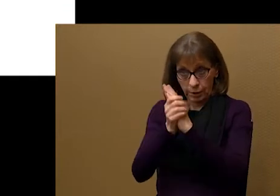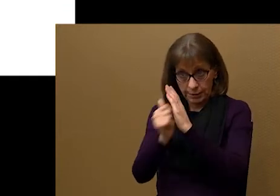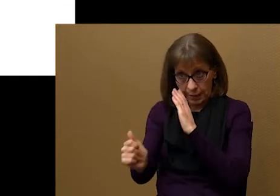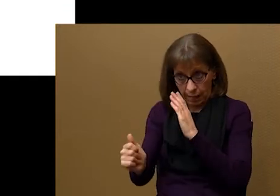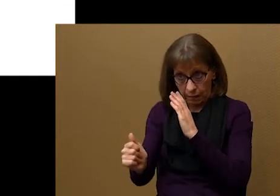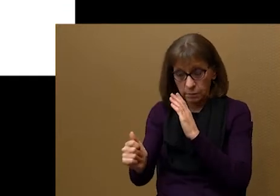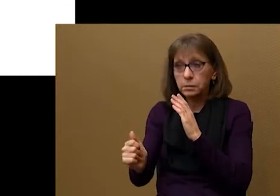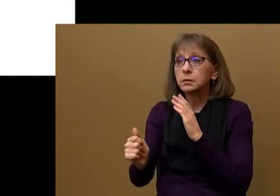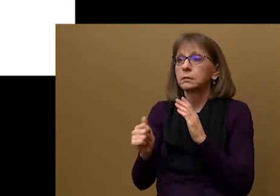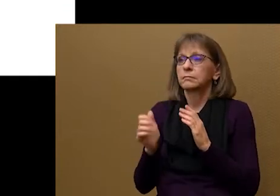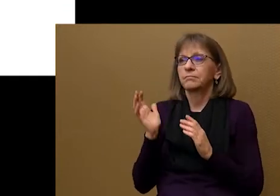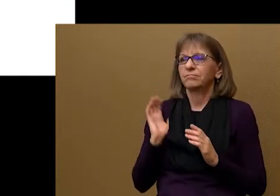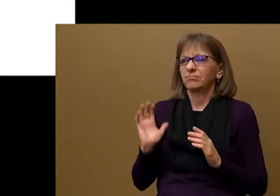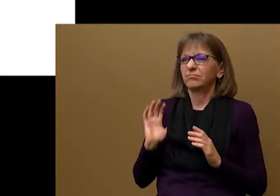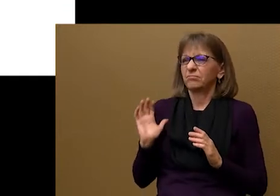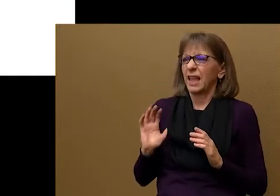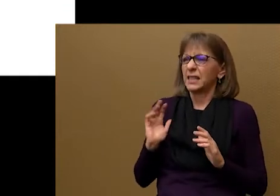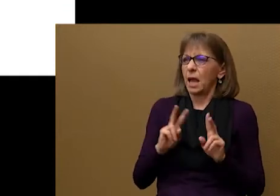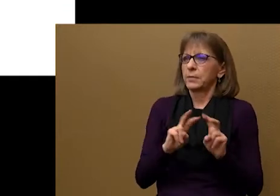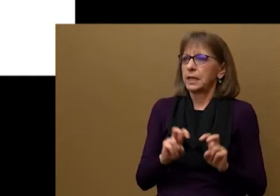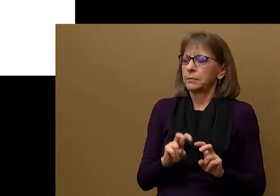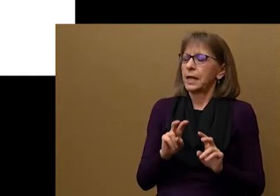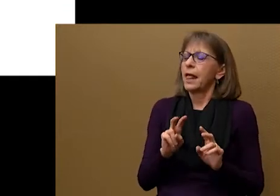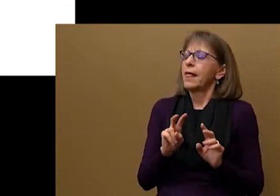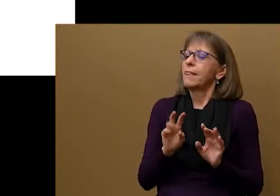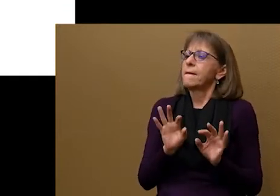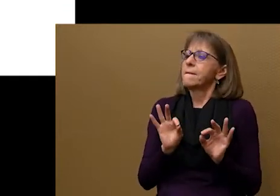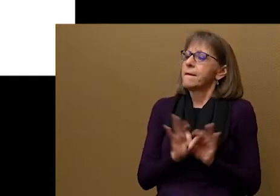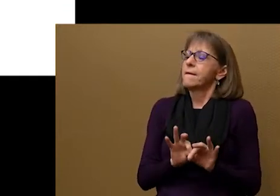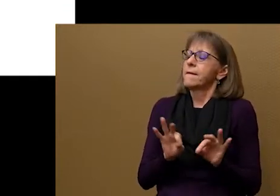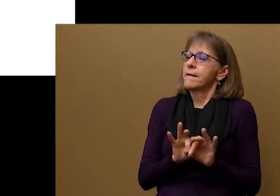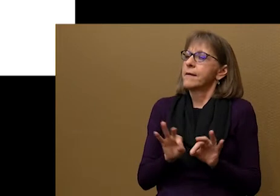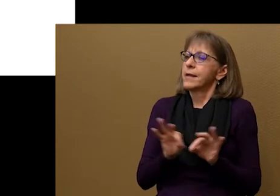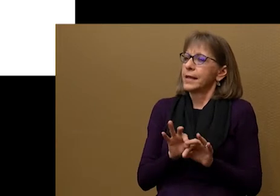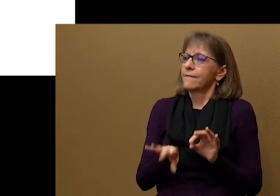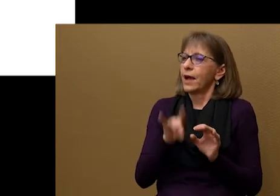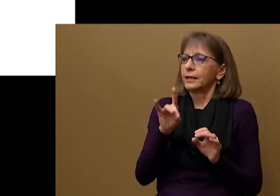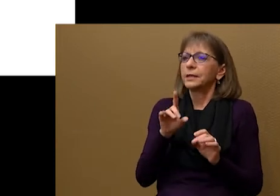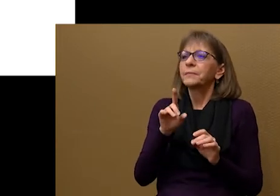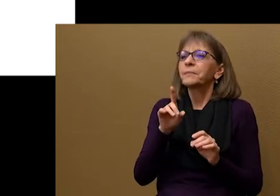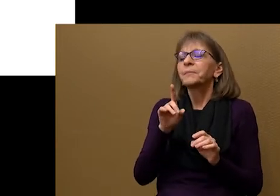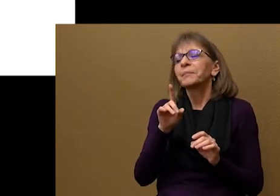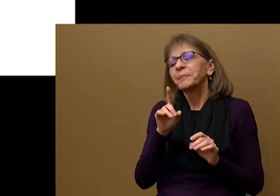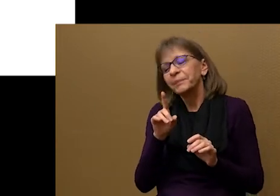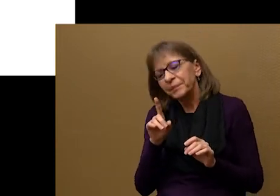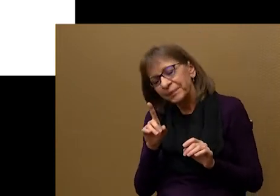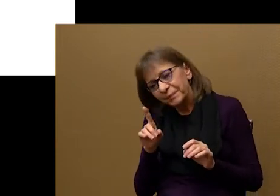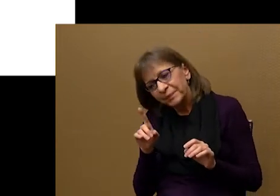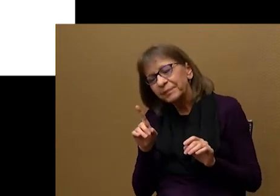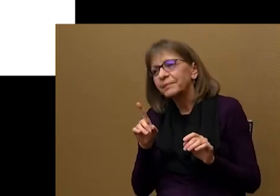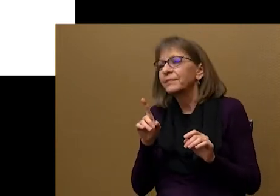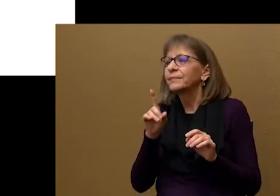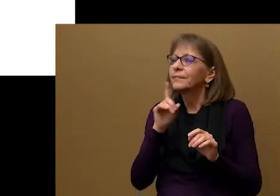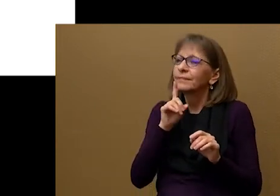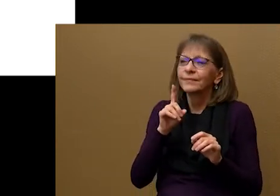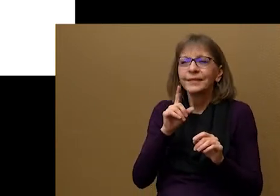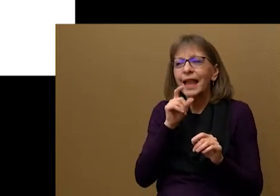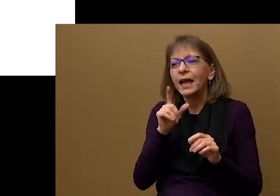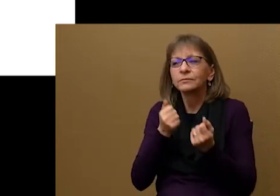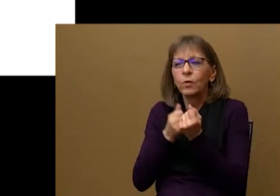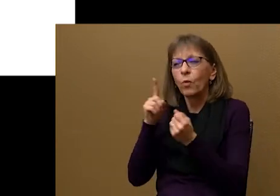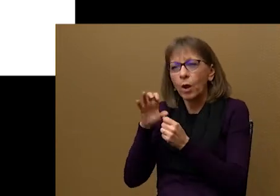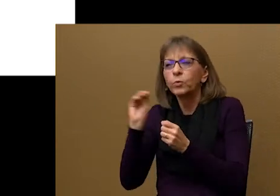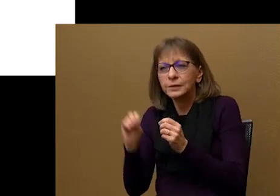on the assessments that we were done at the time, the really key finding here, again, I wouldn't go to the bank based on the quality